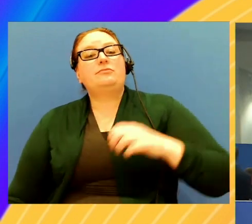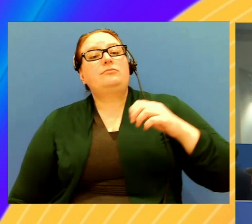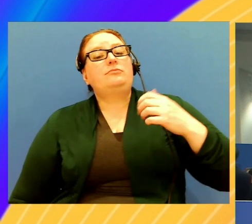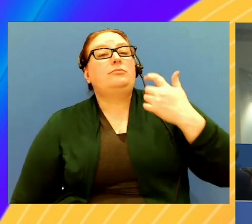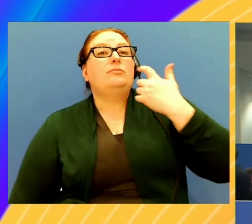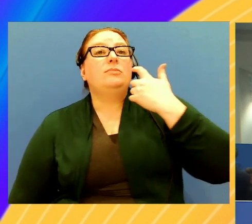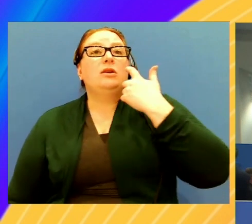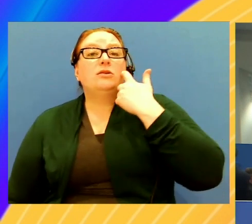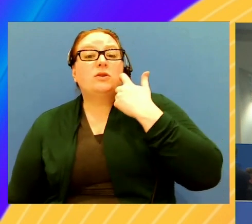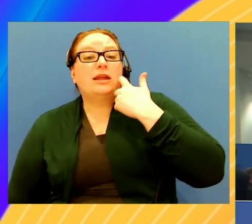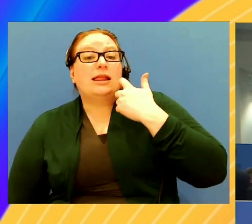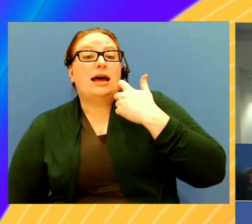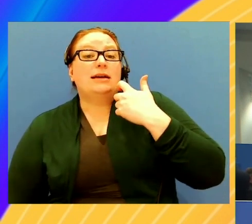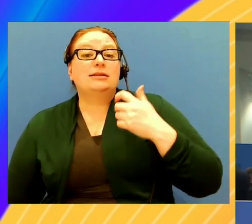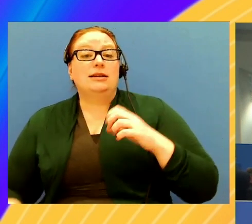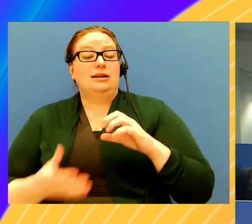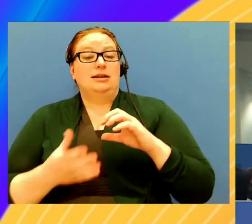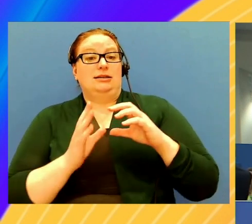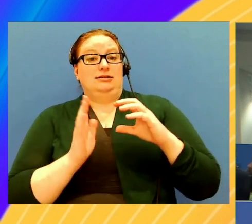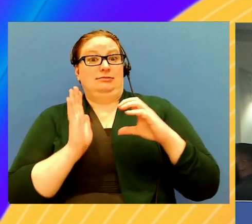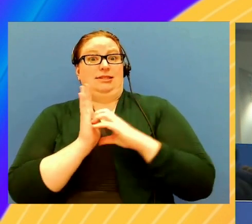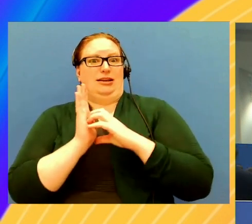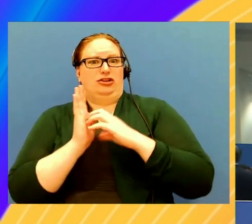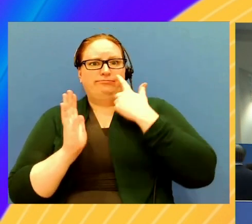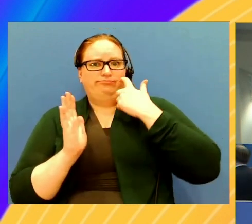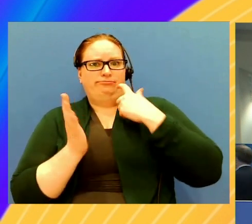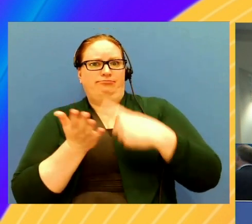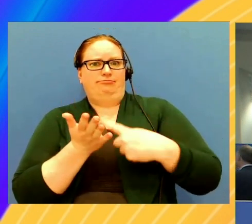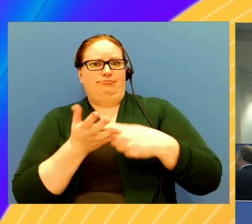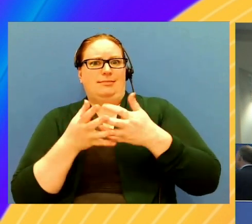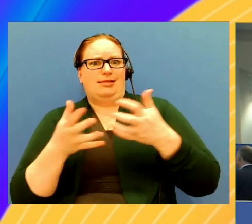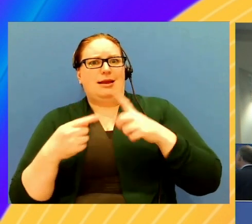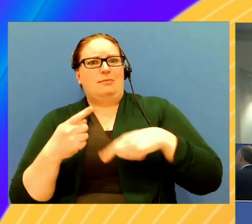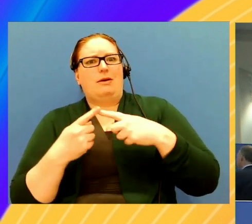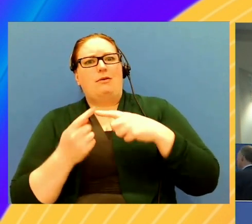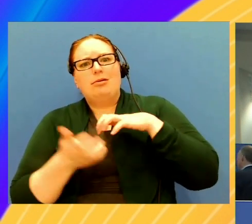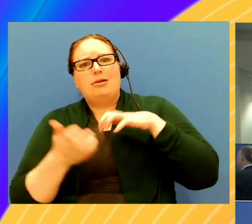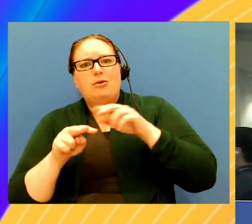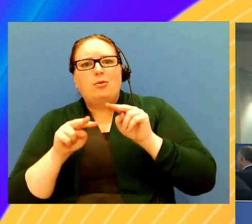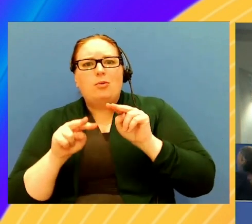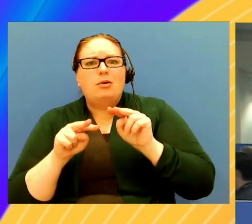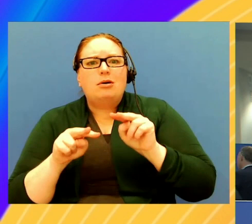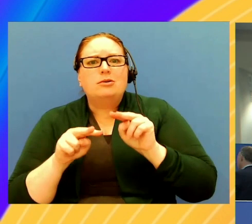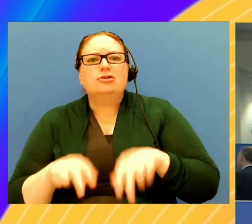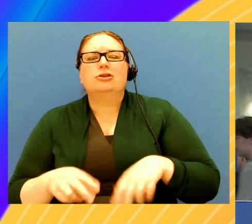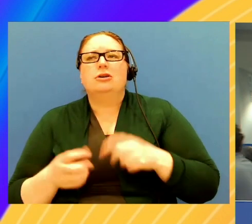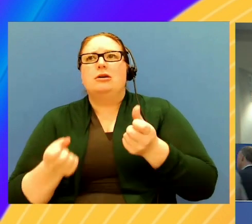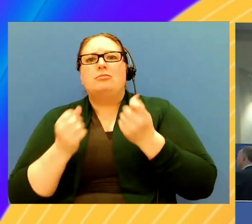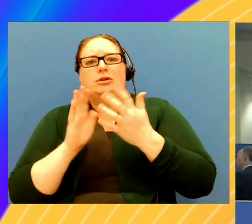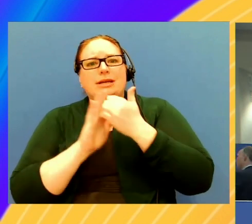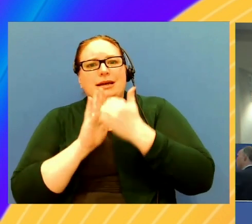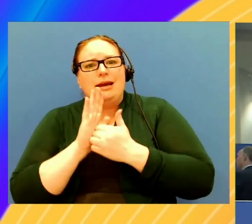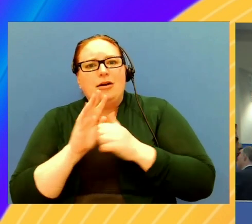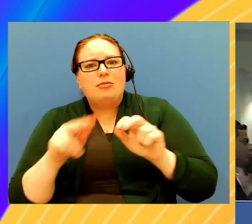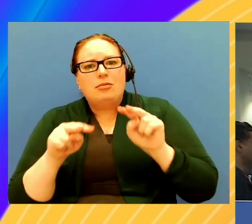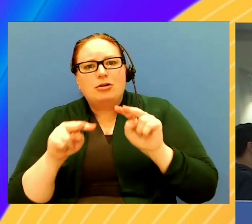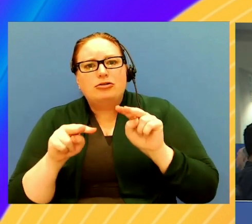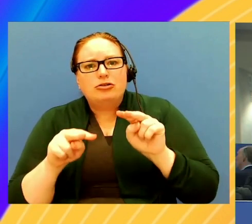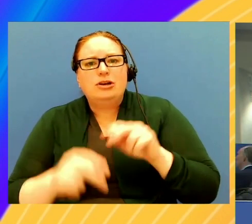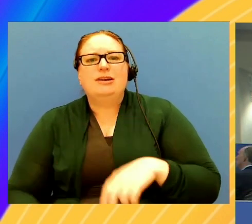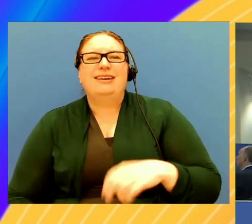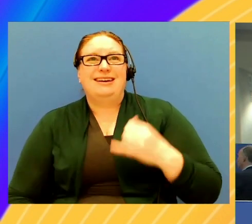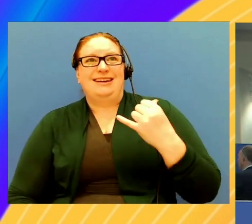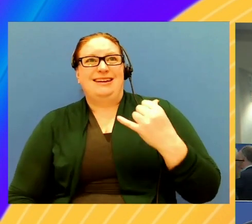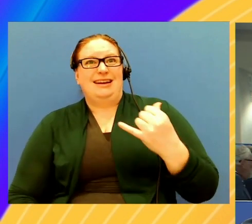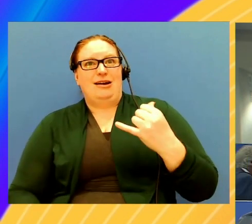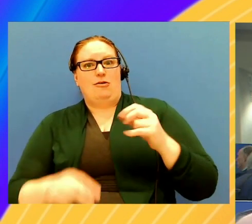a lot about CloudWatch. We talked about multi-account monitoring. But now we're not even monitoring